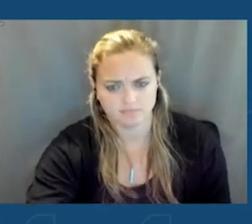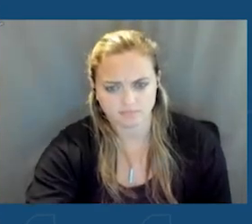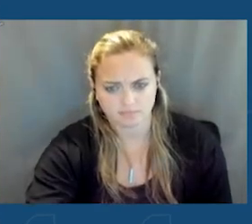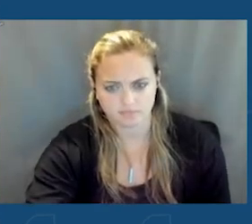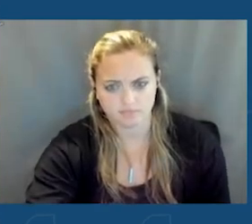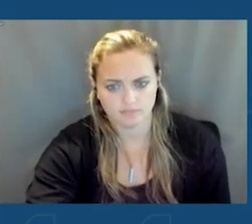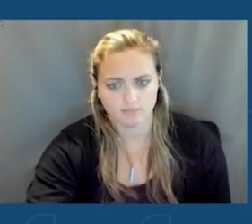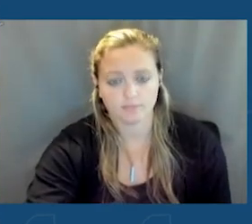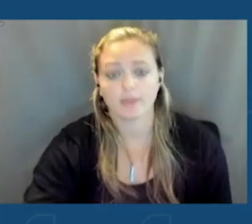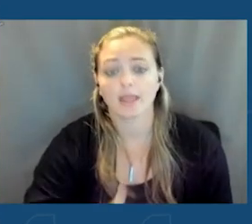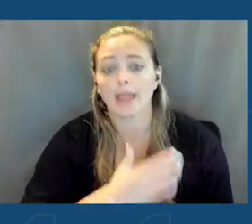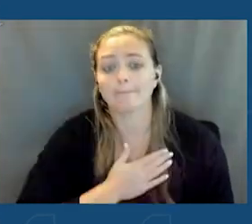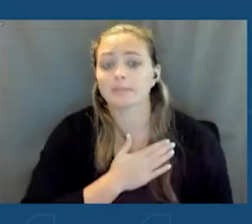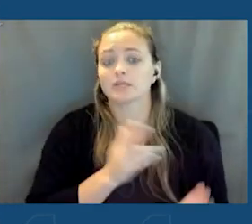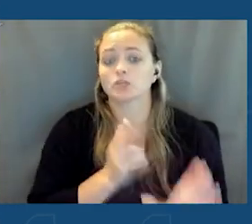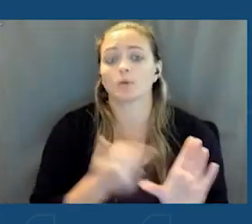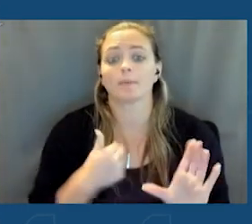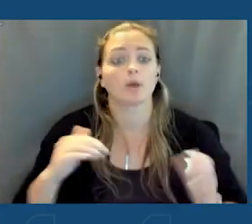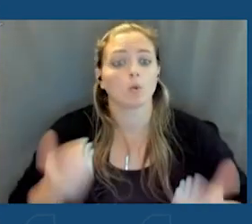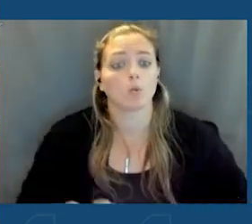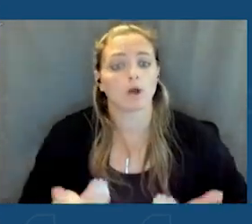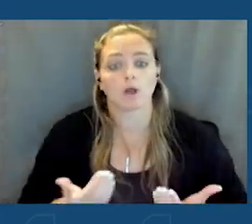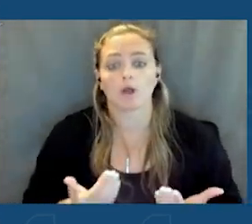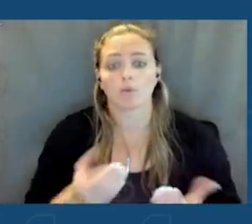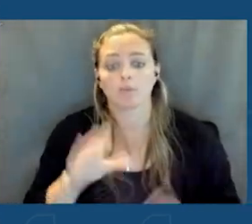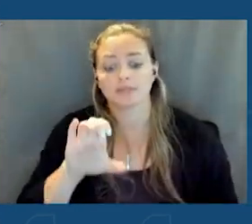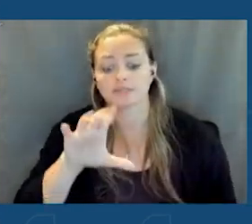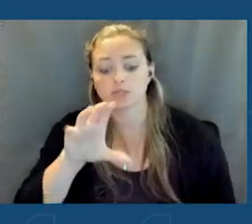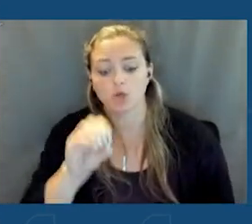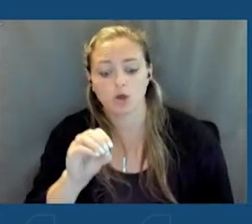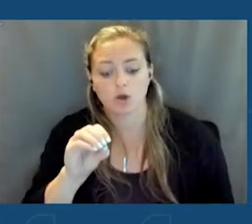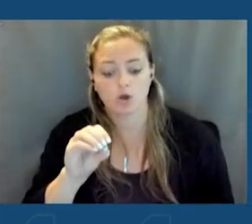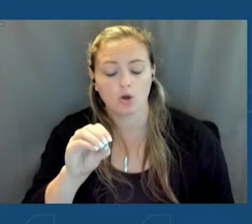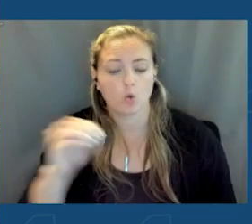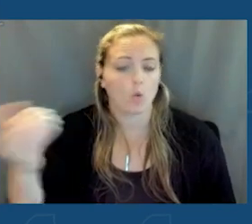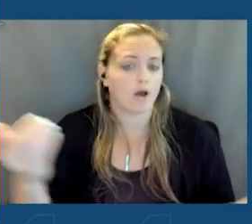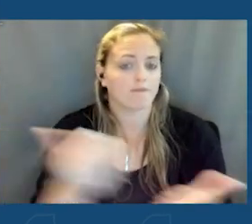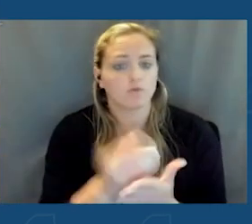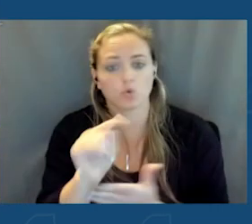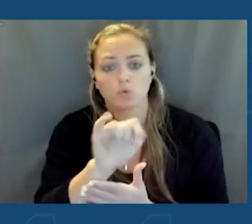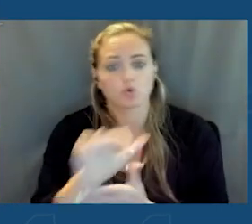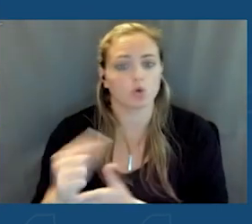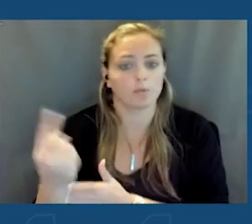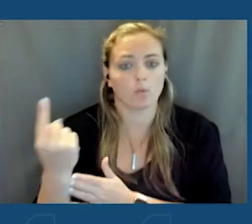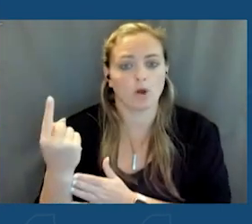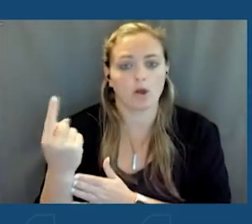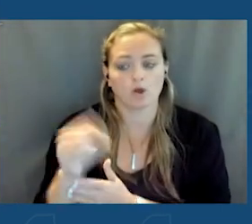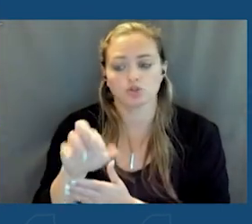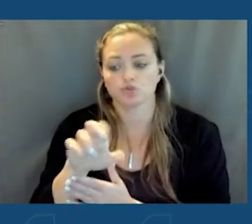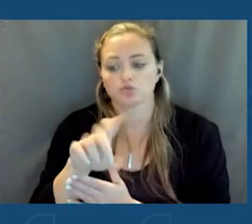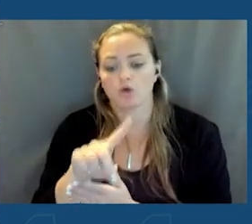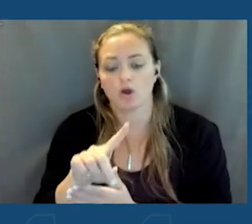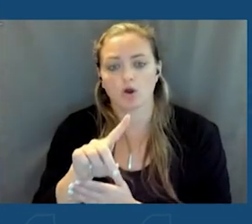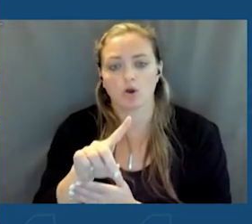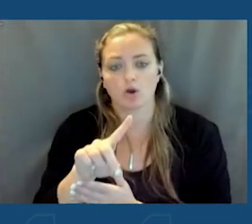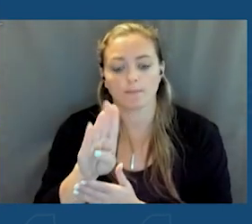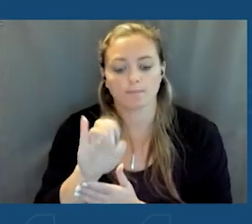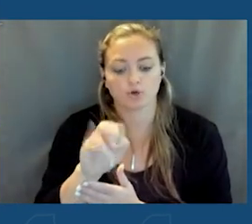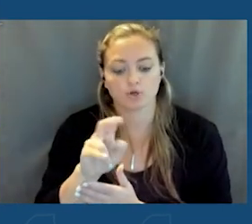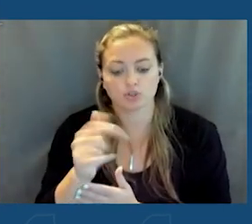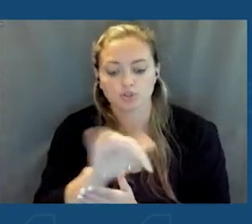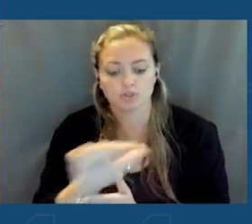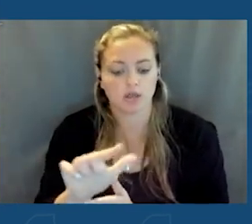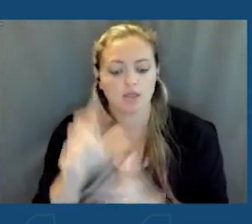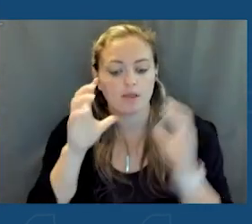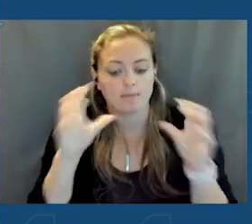And please join me in welcoming the CEO of New Terminal 1, Dr. Gerard Bushell, the President of the Building